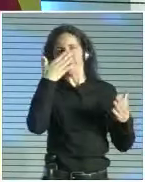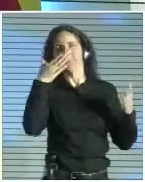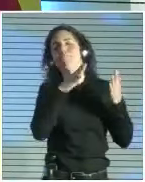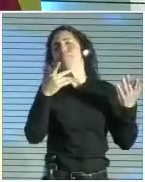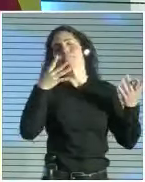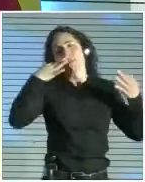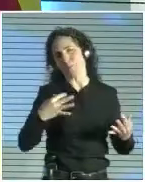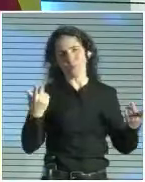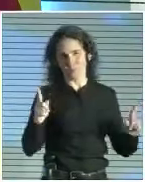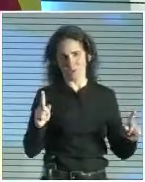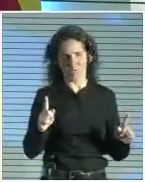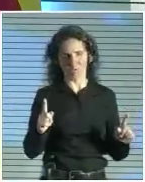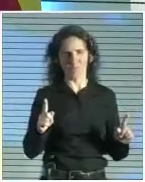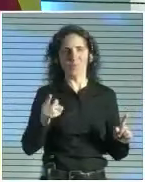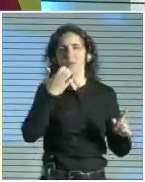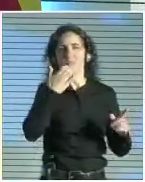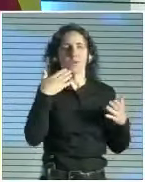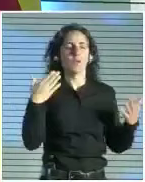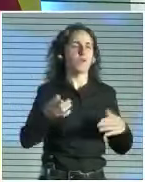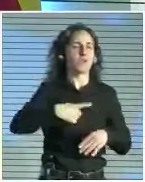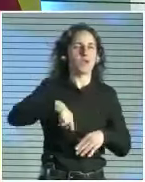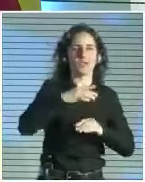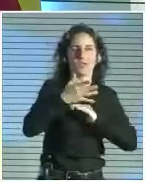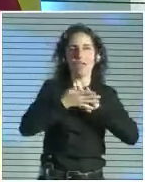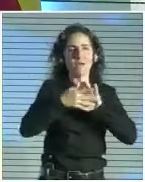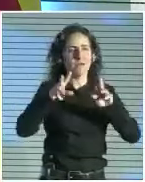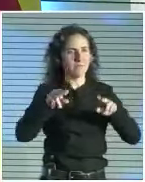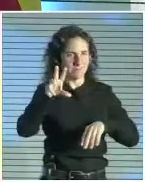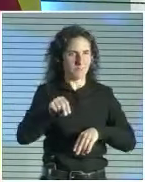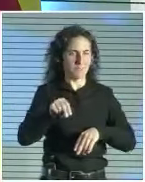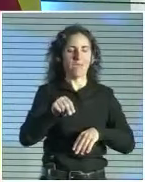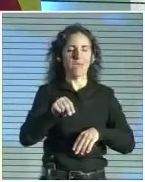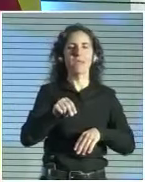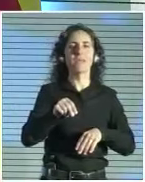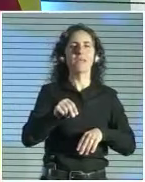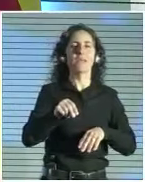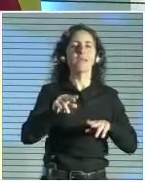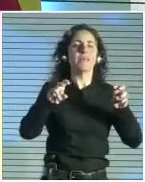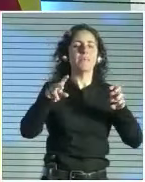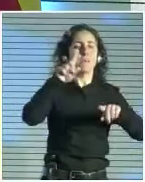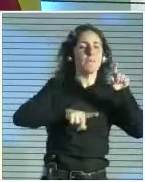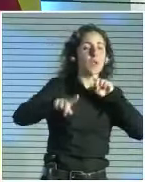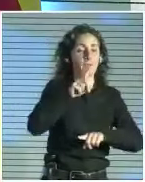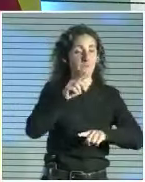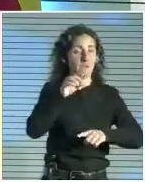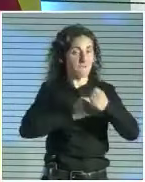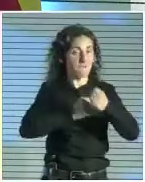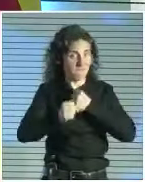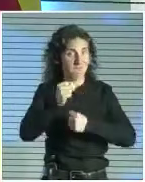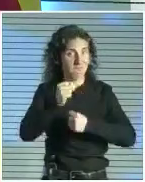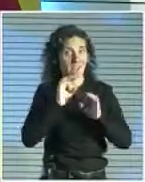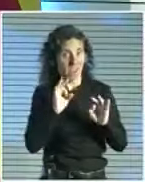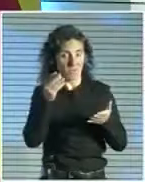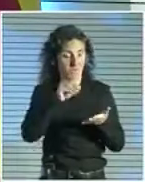the future will very often differentiate by whether you are operating over there in a